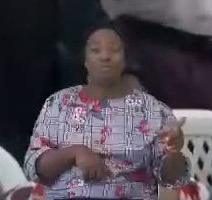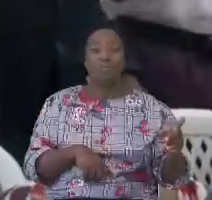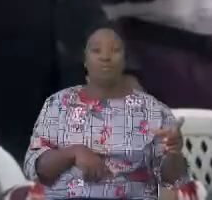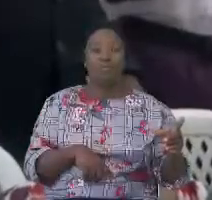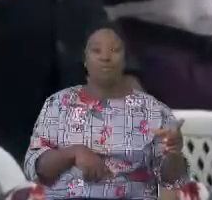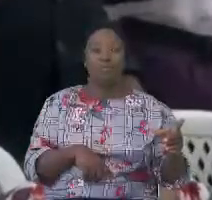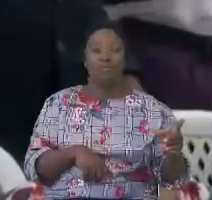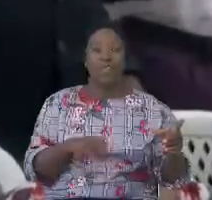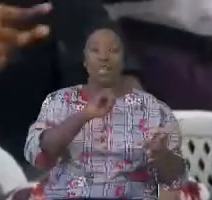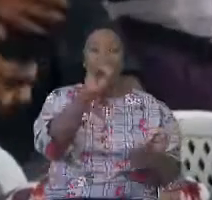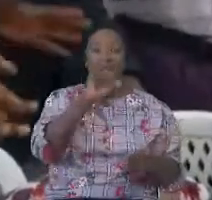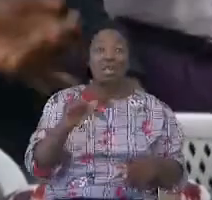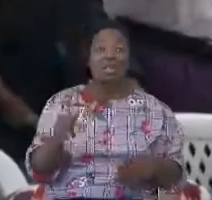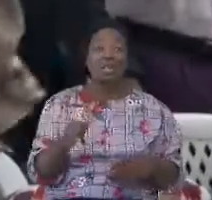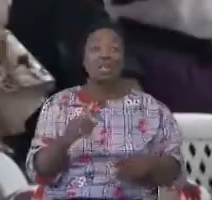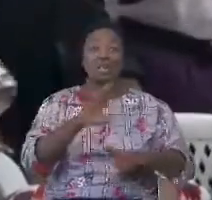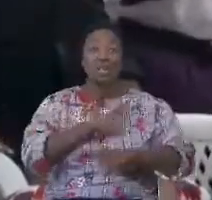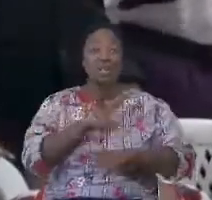lord